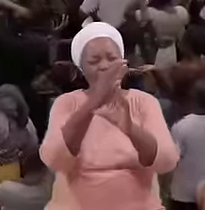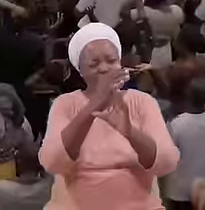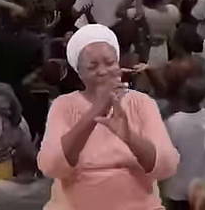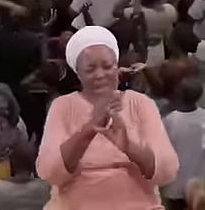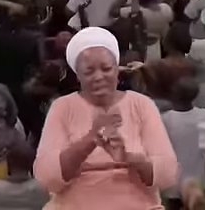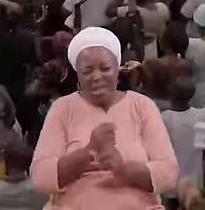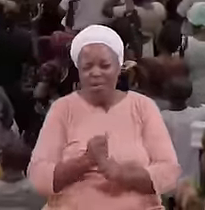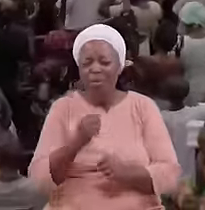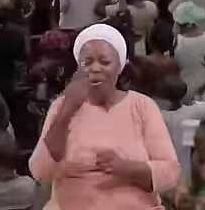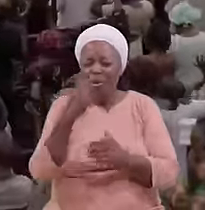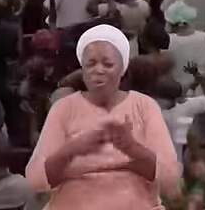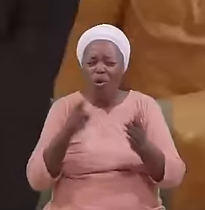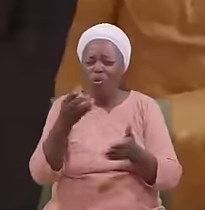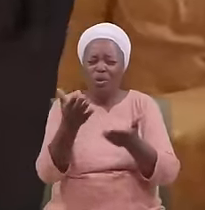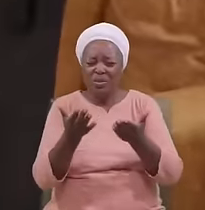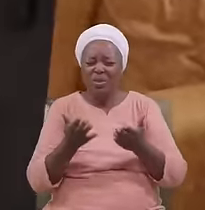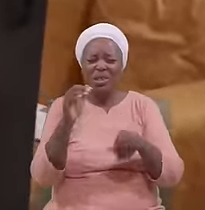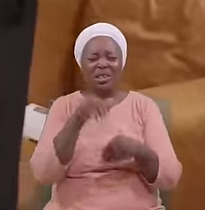Receive what you desire.